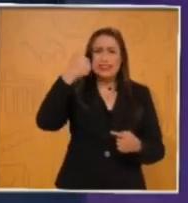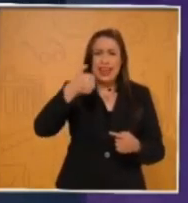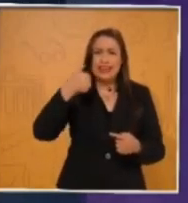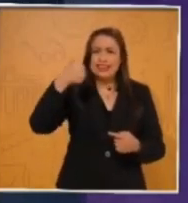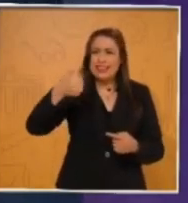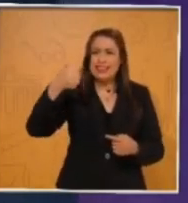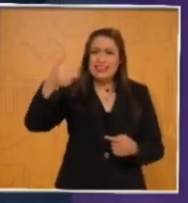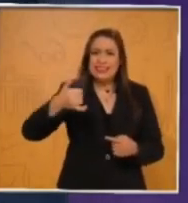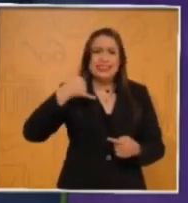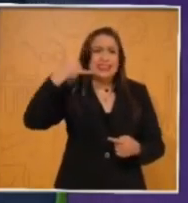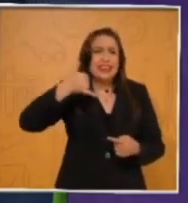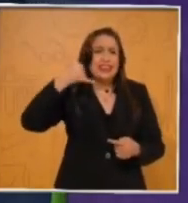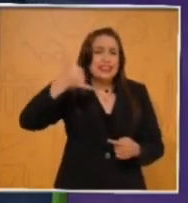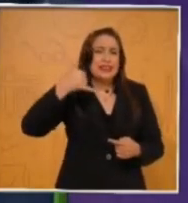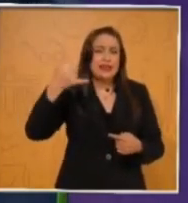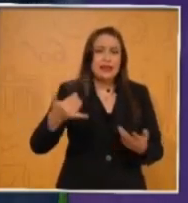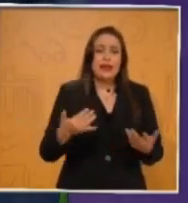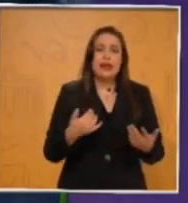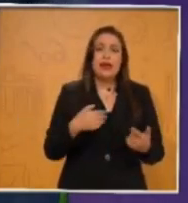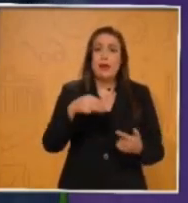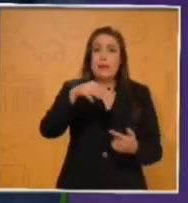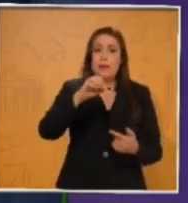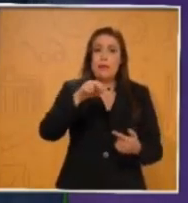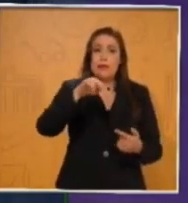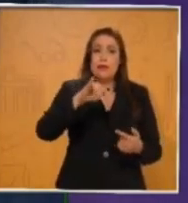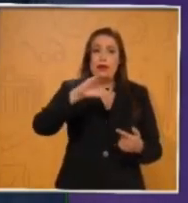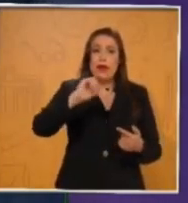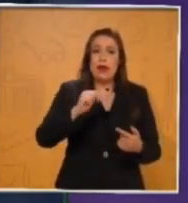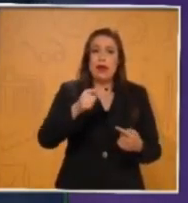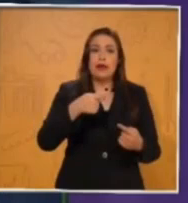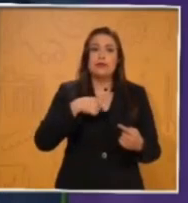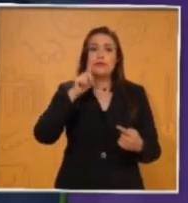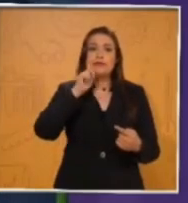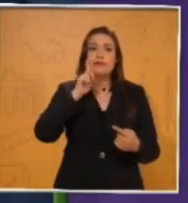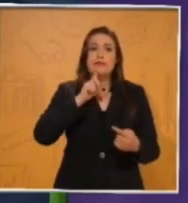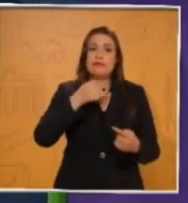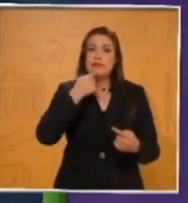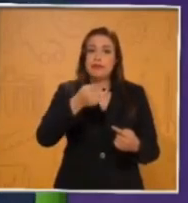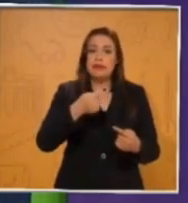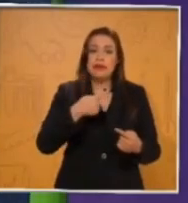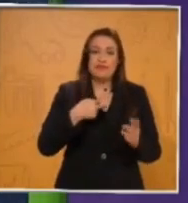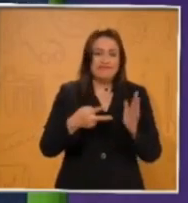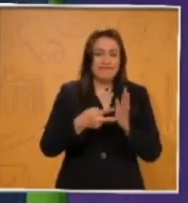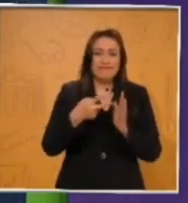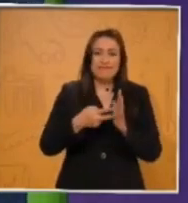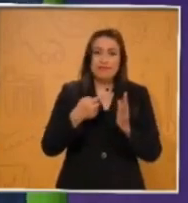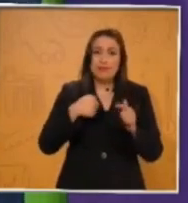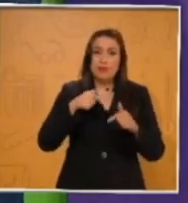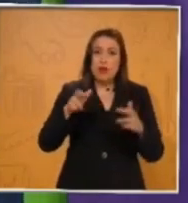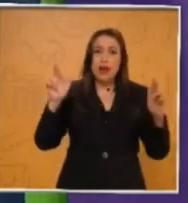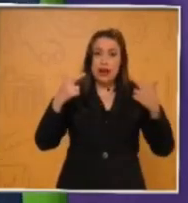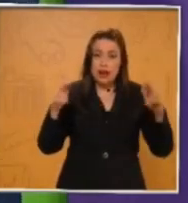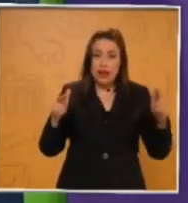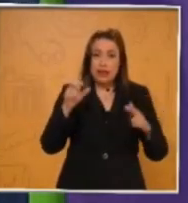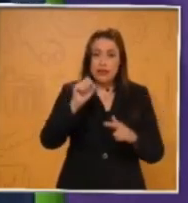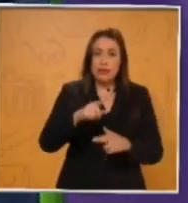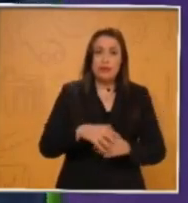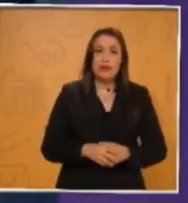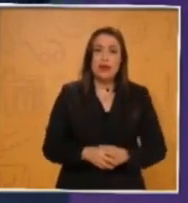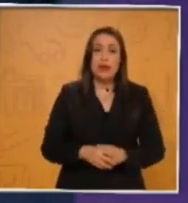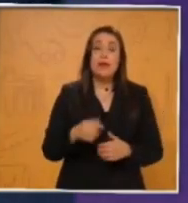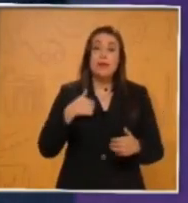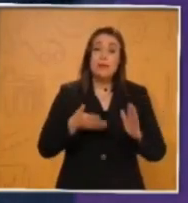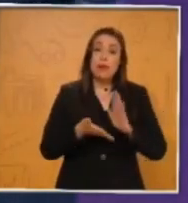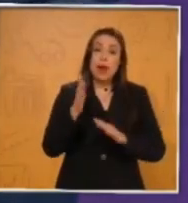Monica called, adding the ed, past, the radio station for a ticket. We have a commercial